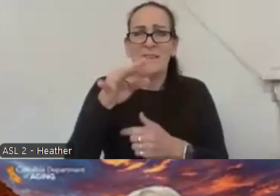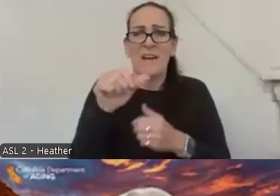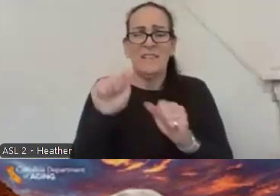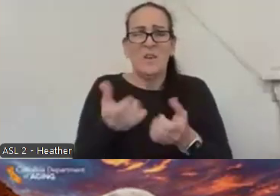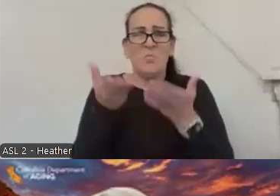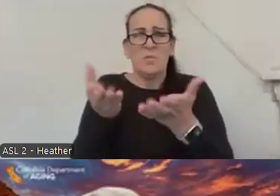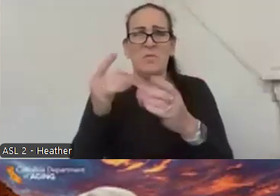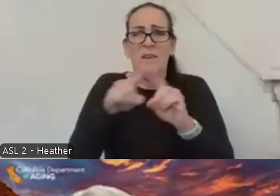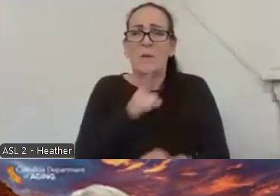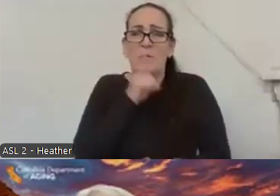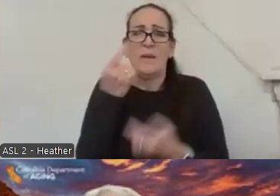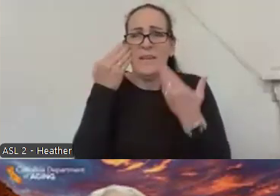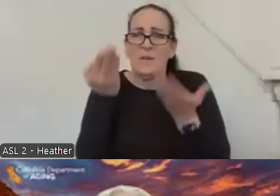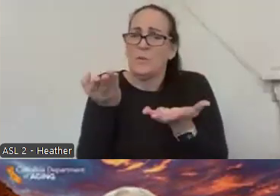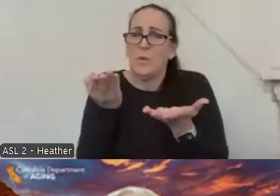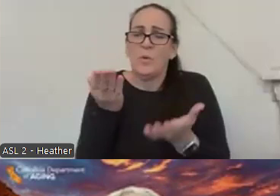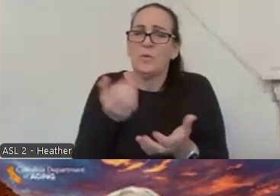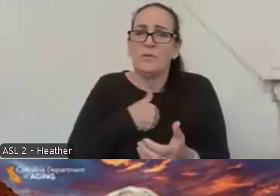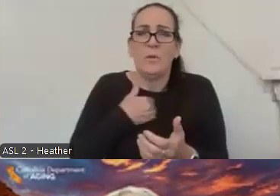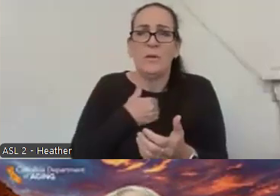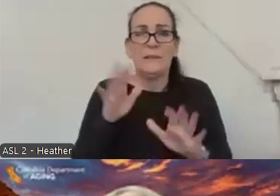logistics person. Thank you. Understand. Thank you.